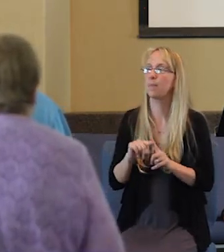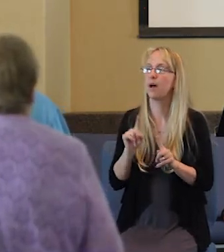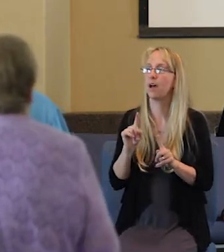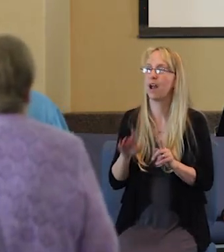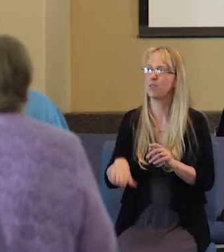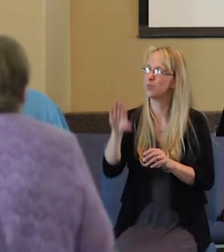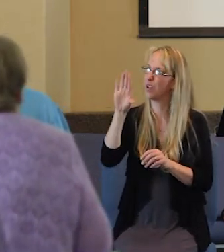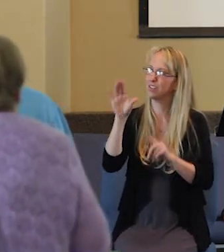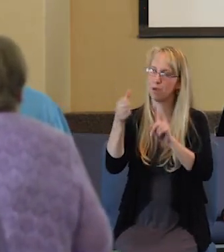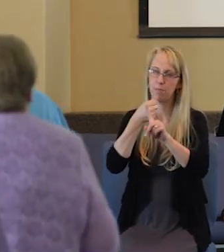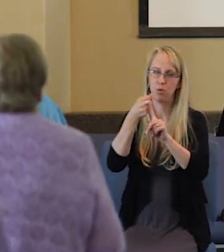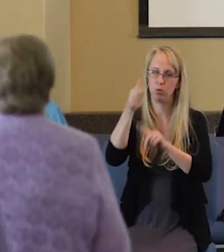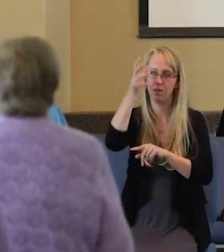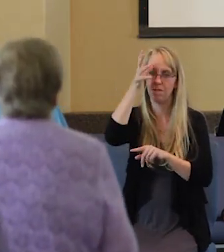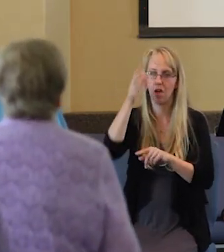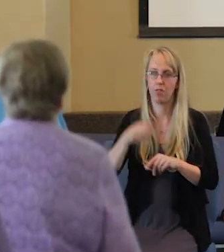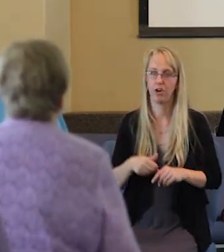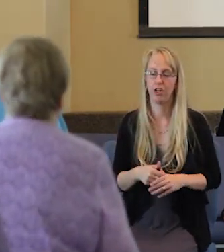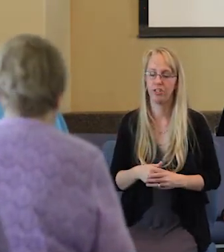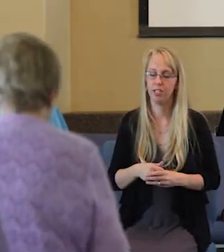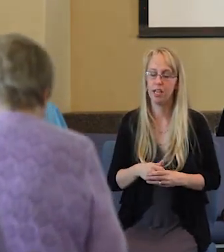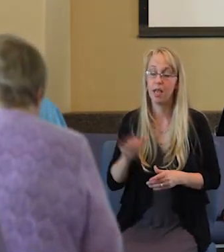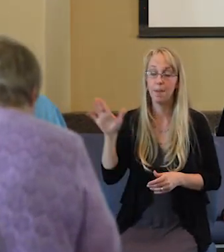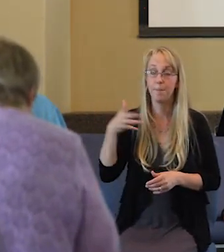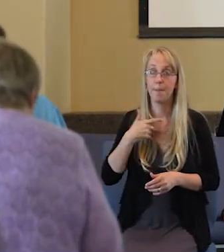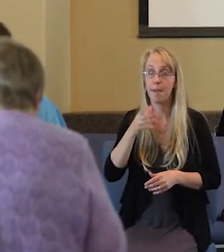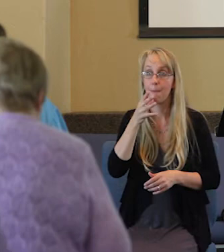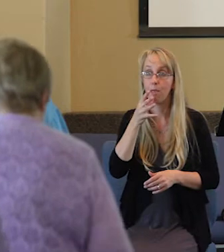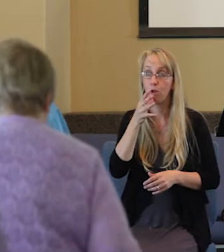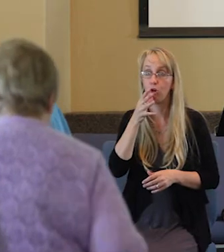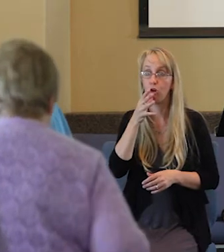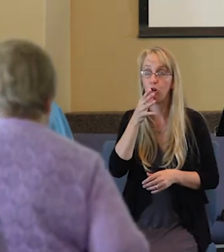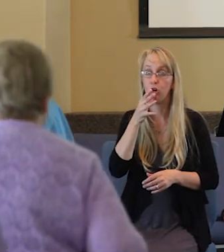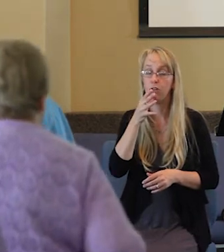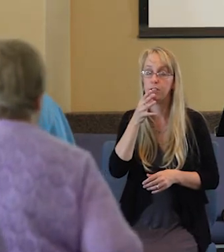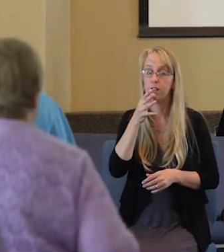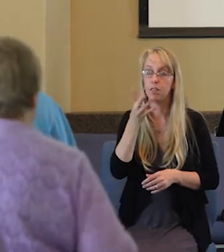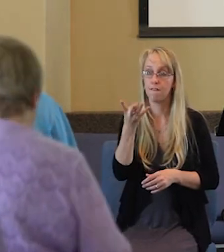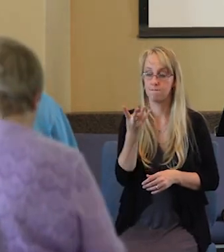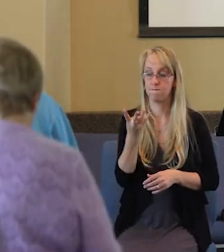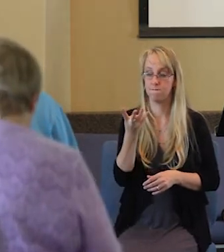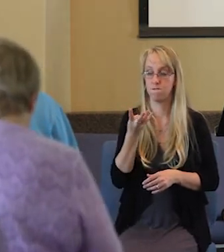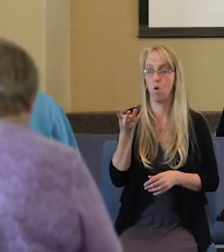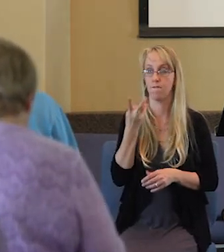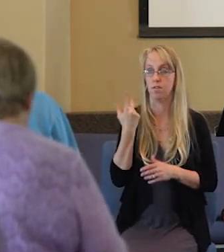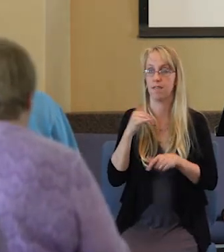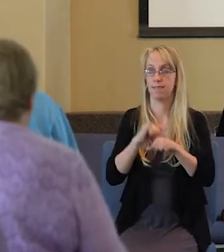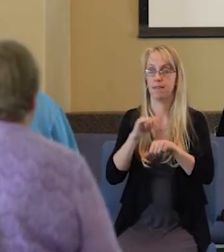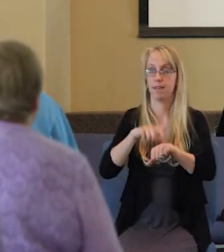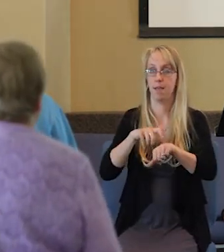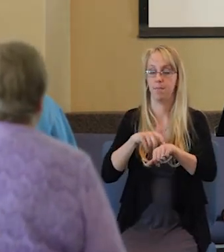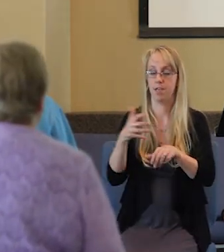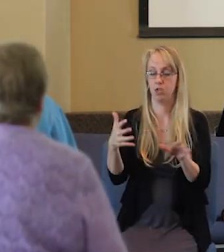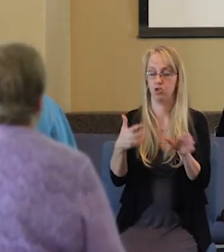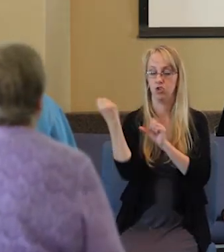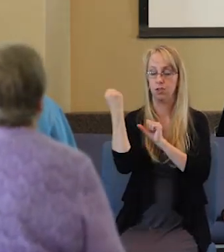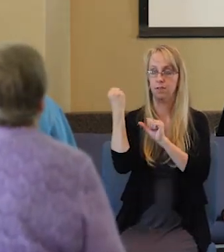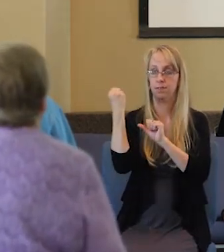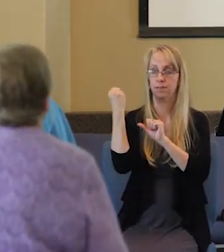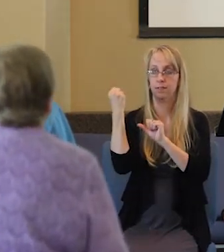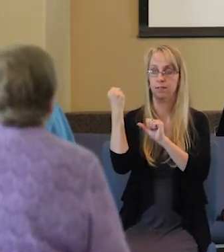abusive father, and my mother there were four of us at the time, in the middle of the night, and put us on an